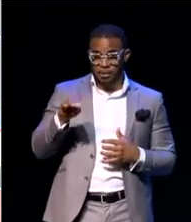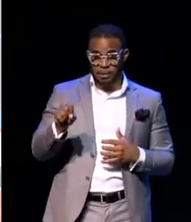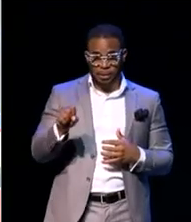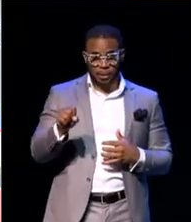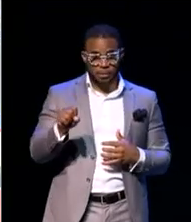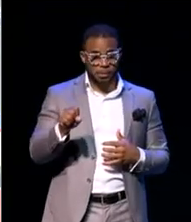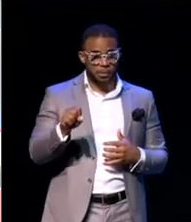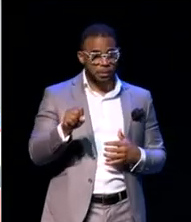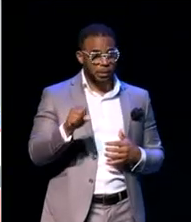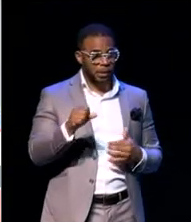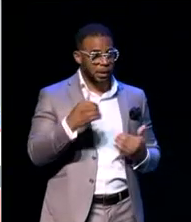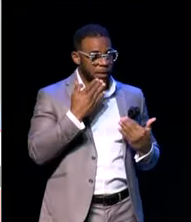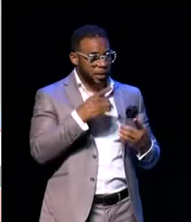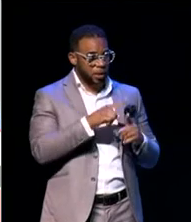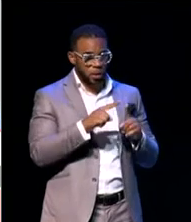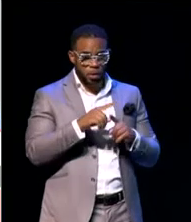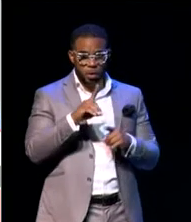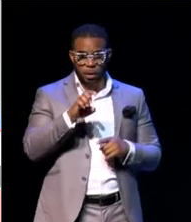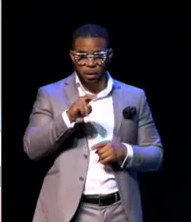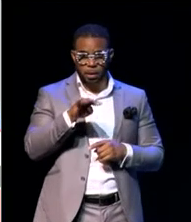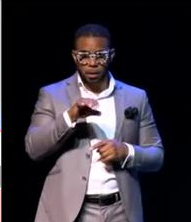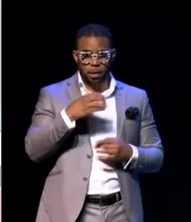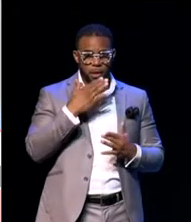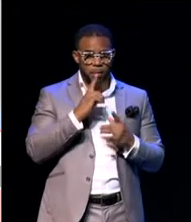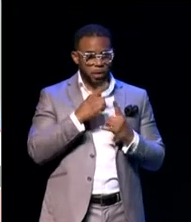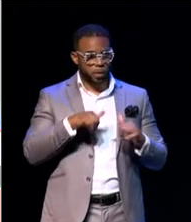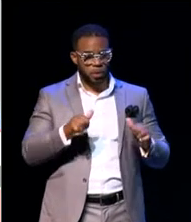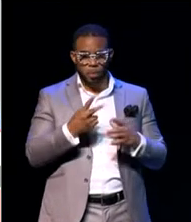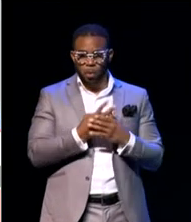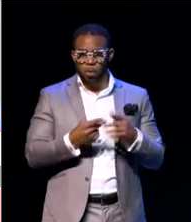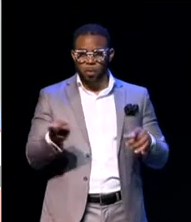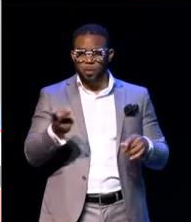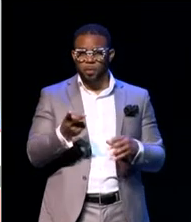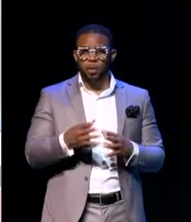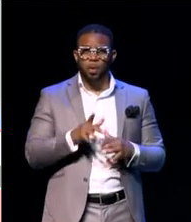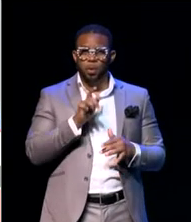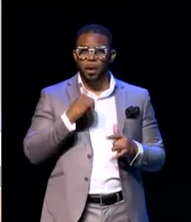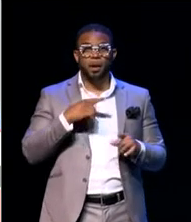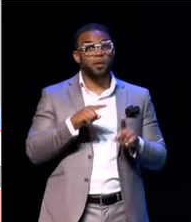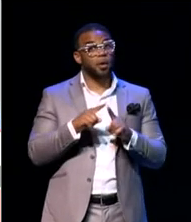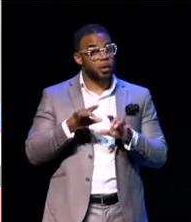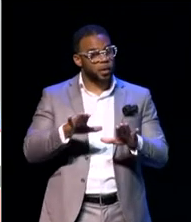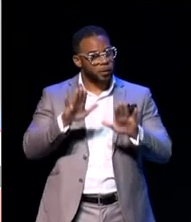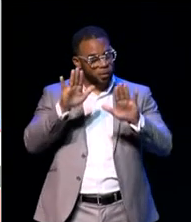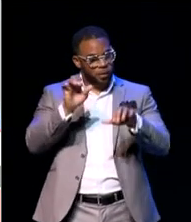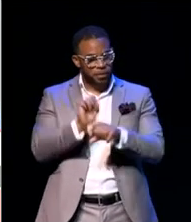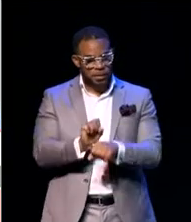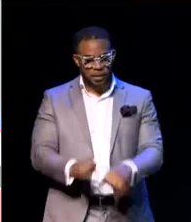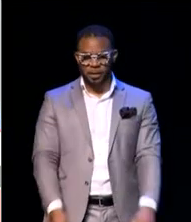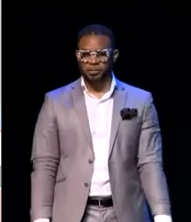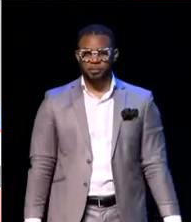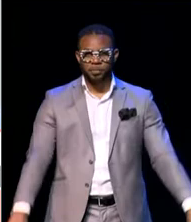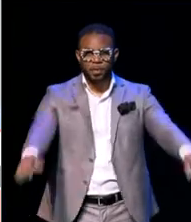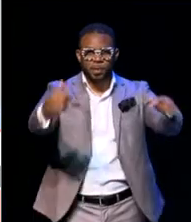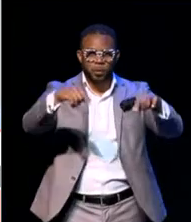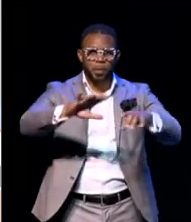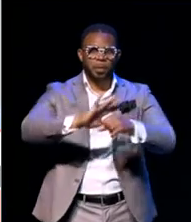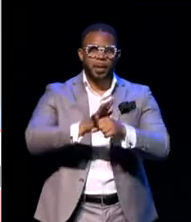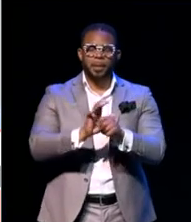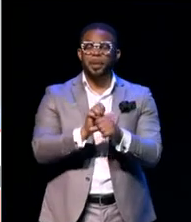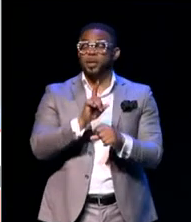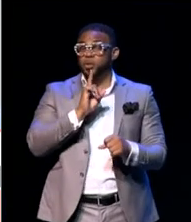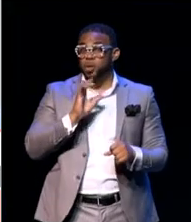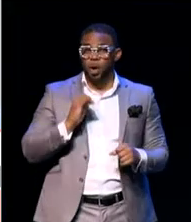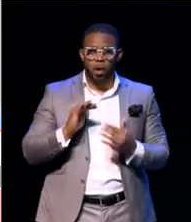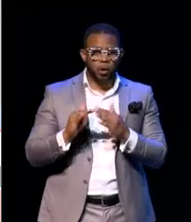and thank you as well, Denise. It's so good to be here with both of you who have also done a remarkable job during the pandemic to